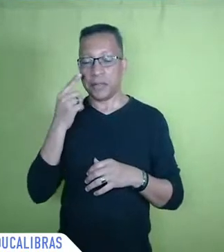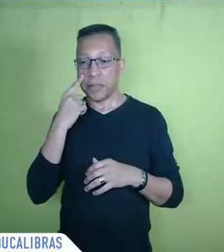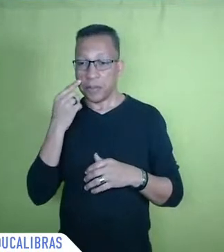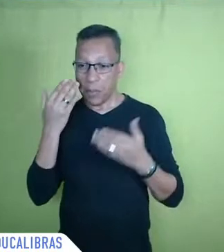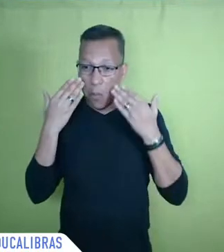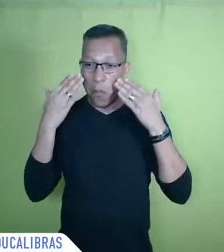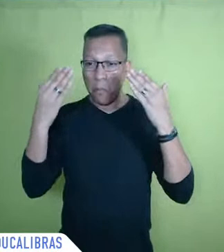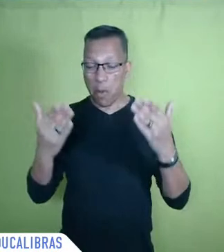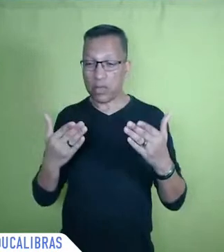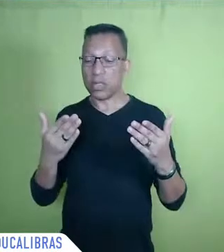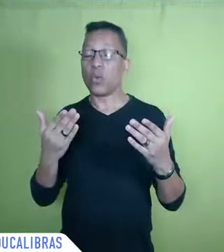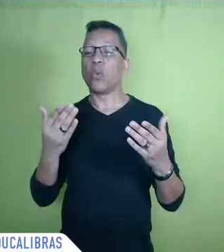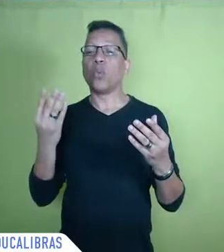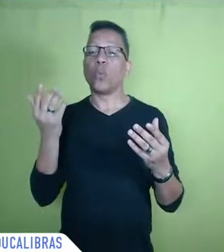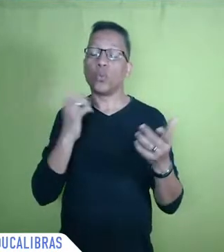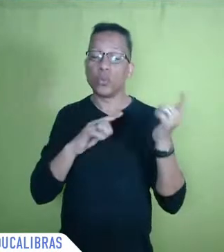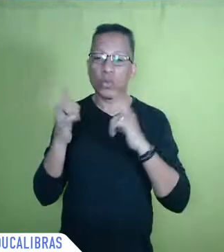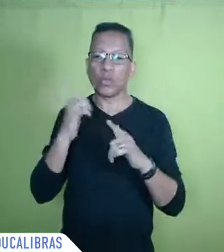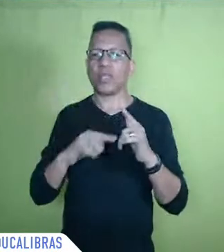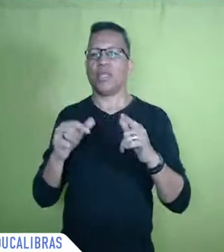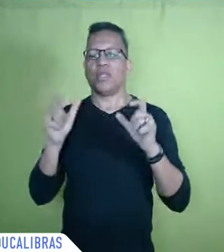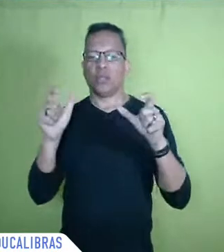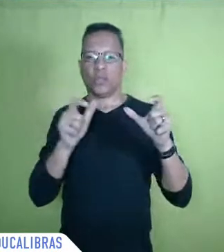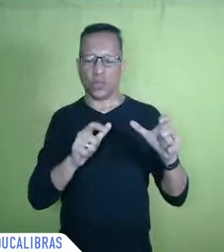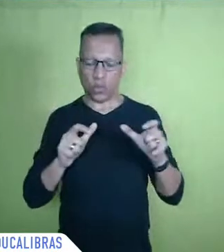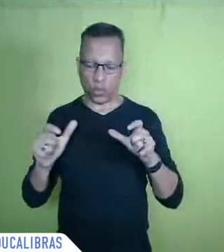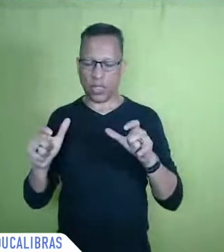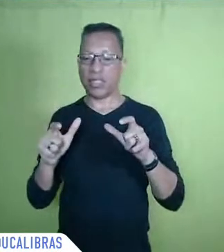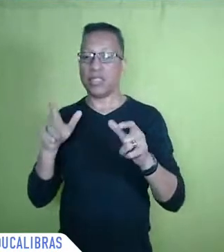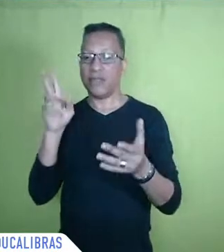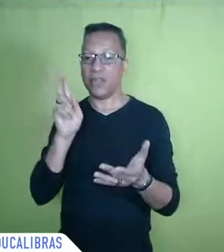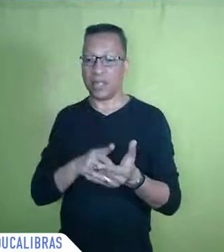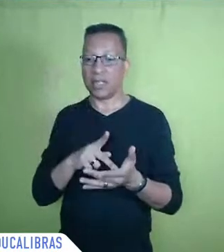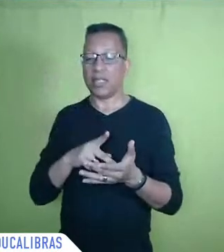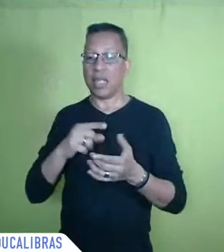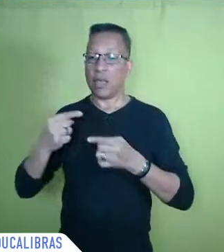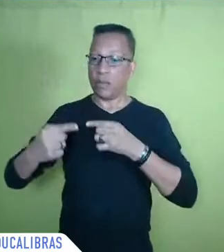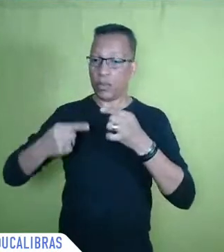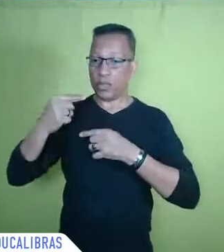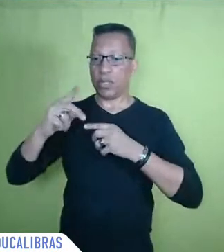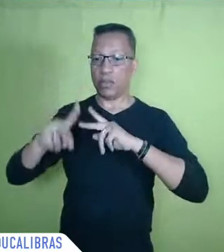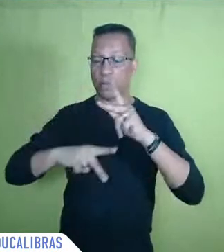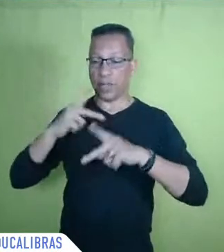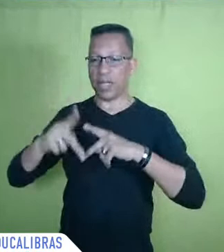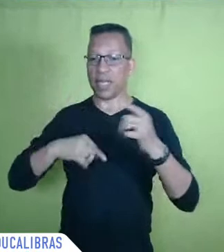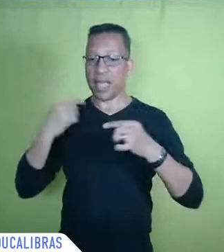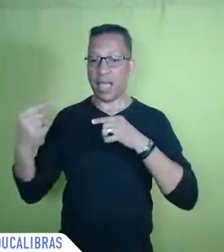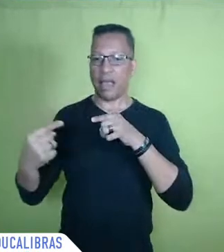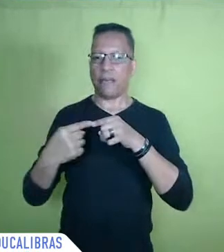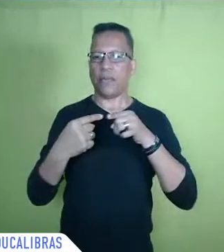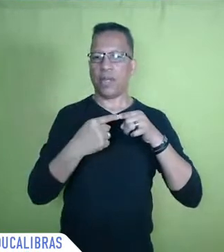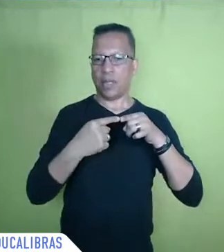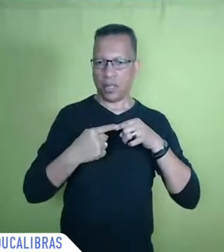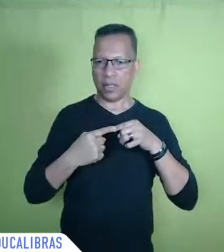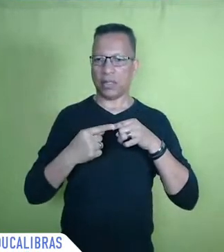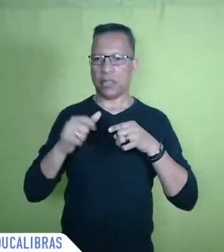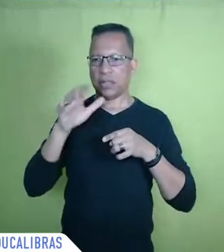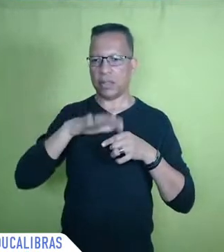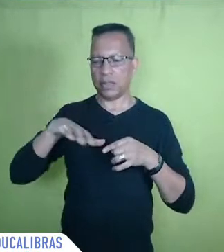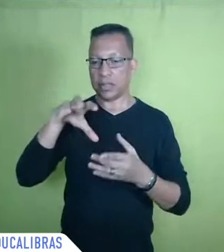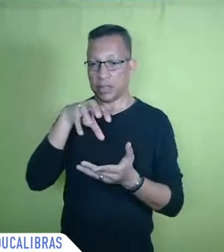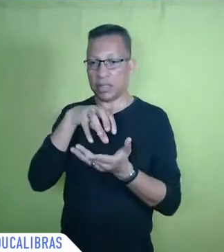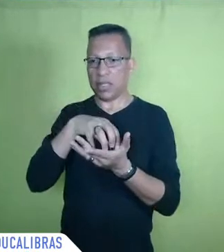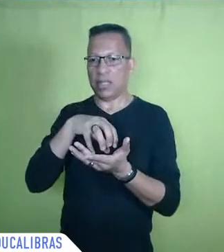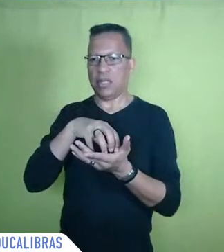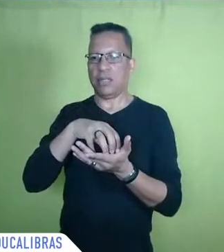that has changed the reality. But it shows the potential you have to change these realities when you have